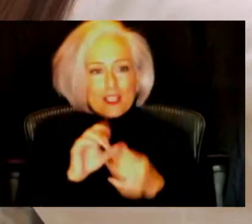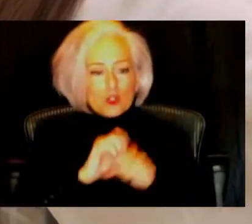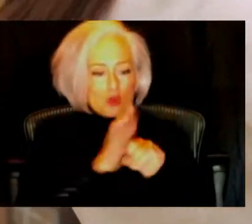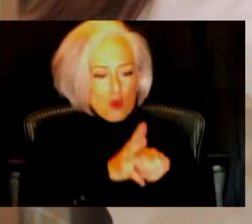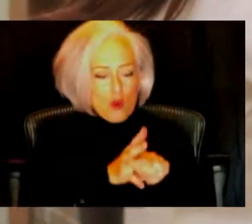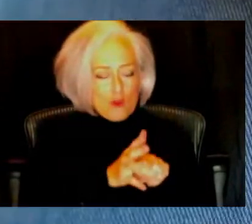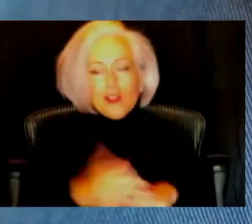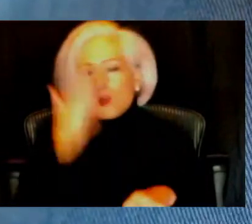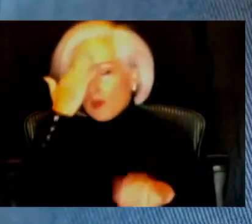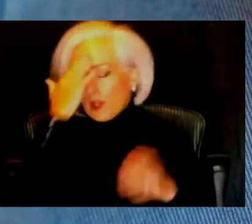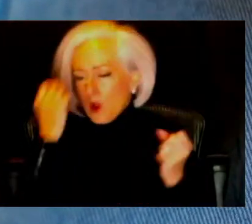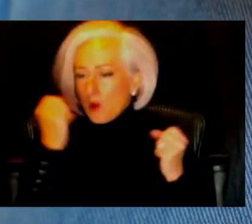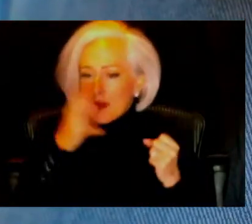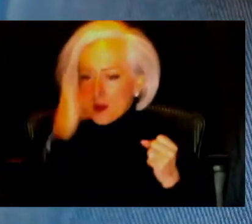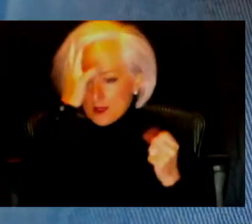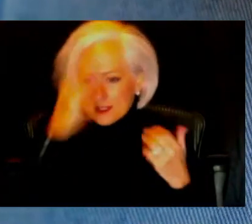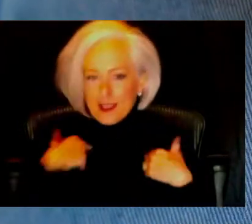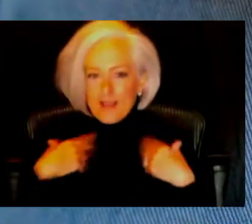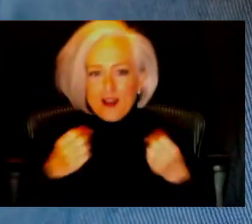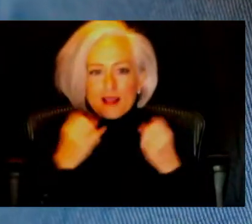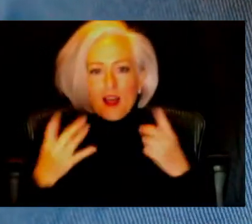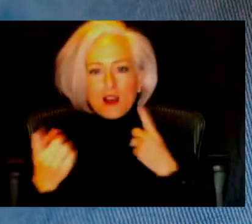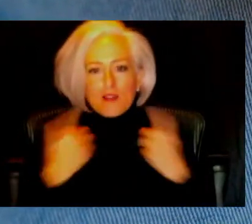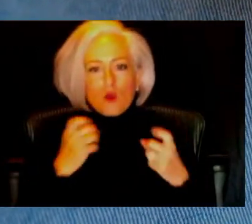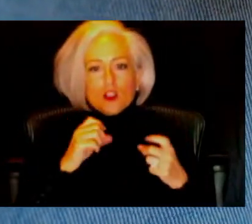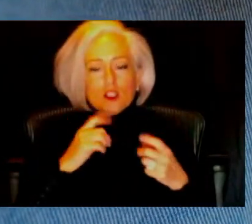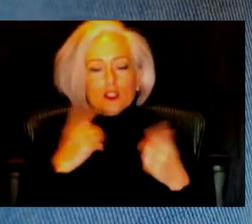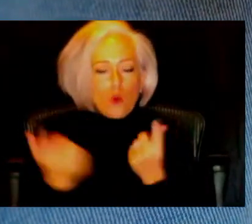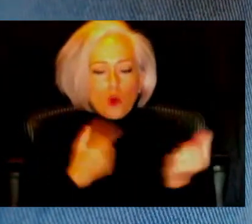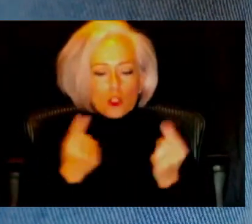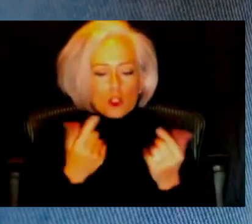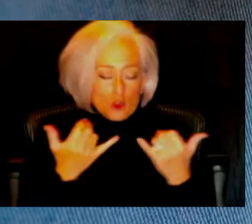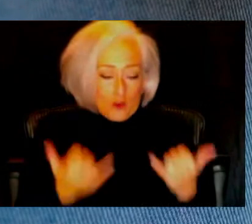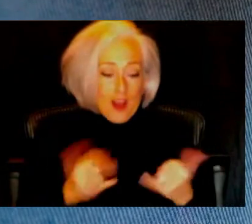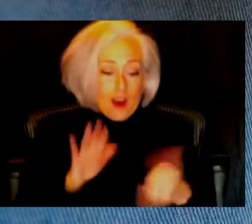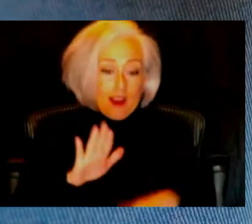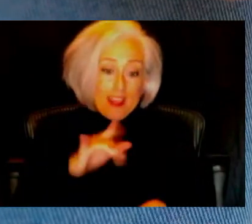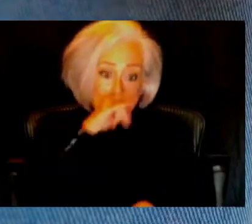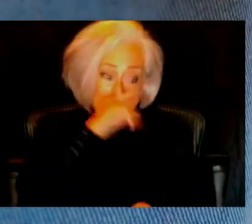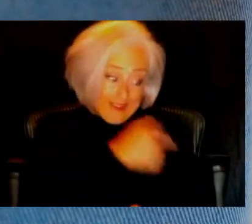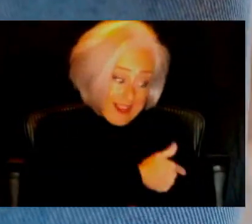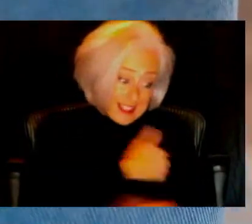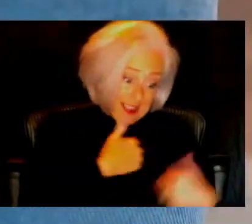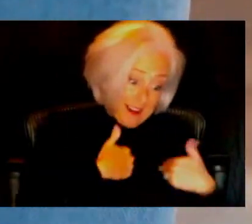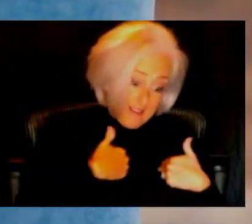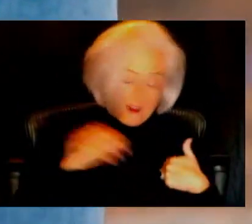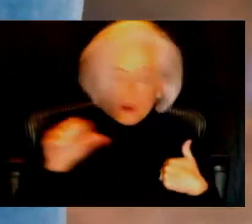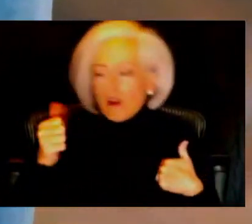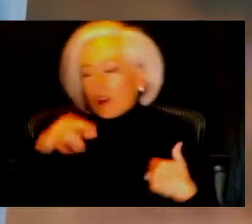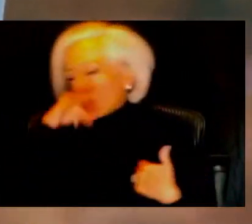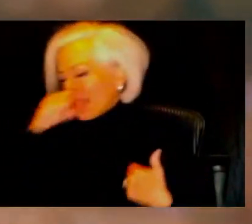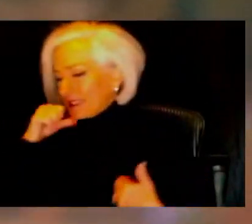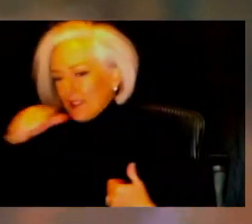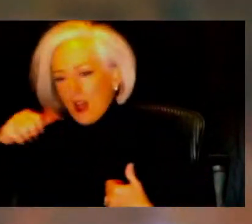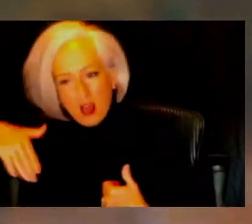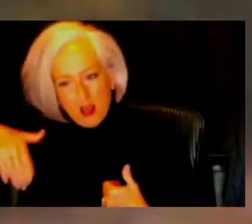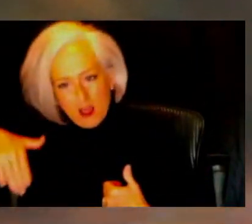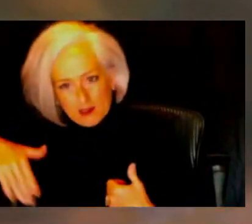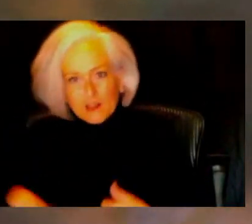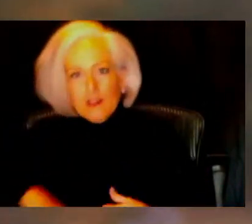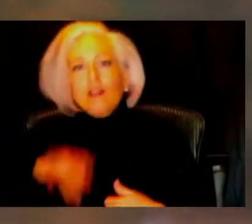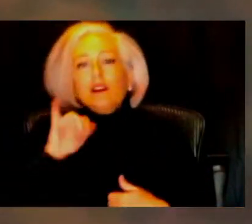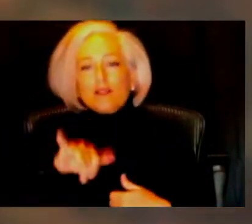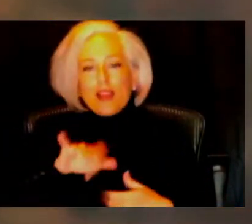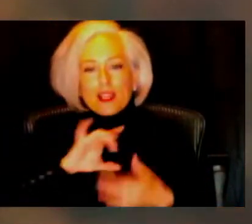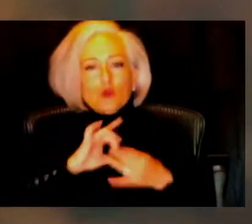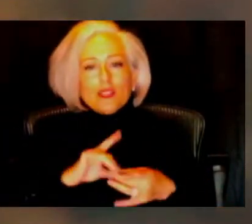many questions on what to do now that their kid is vaccinated, but other kids are not. And this all comes while the masking mandates are starting